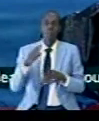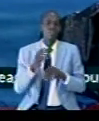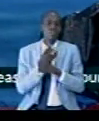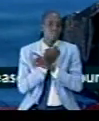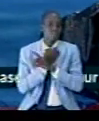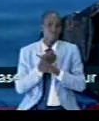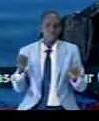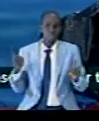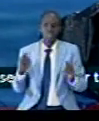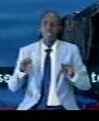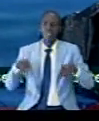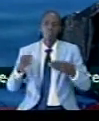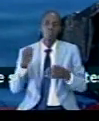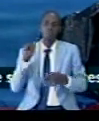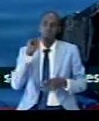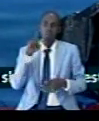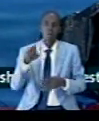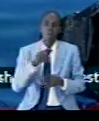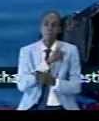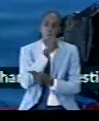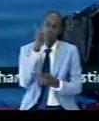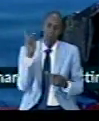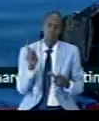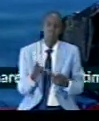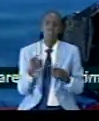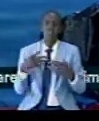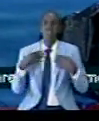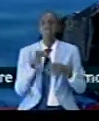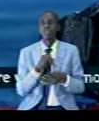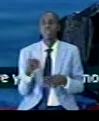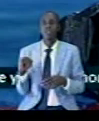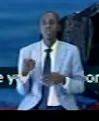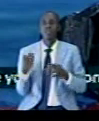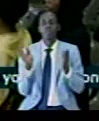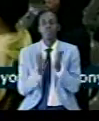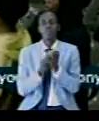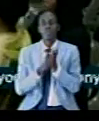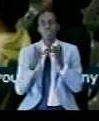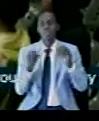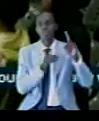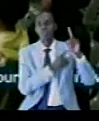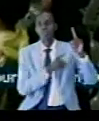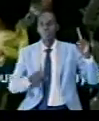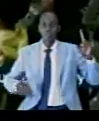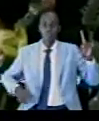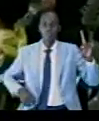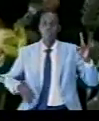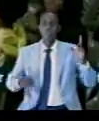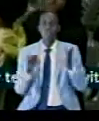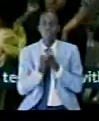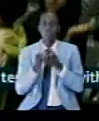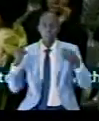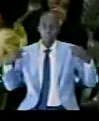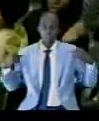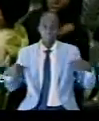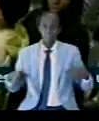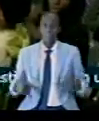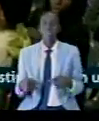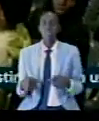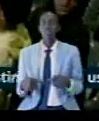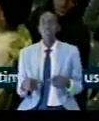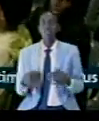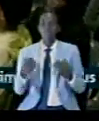perfectional healing. God did something beyond my expectation. Church, praise the Lord. That arthritis, right now, I can move my